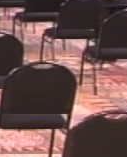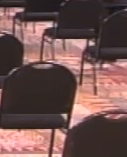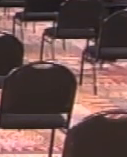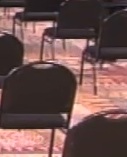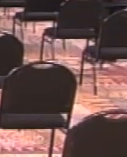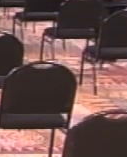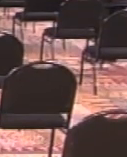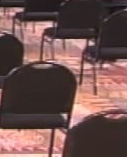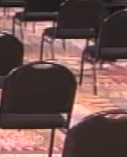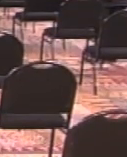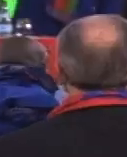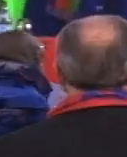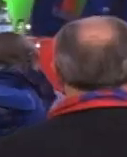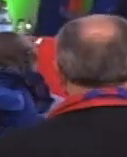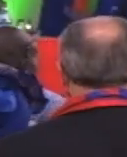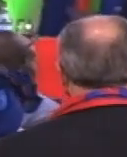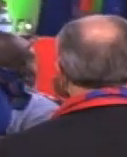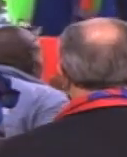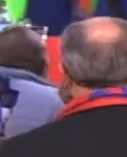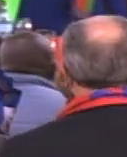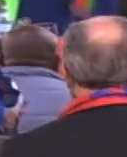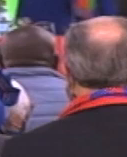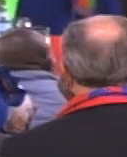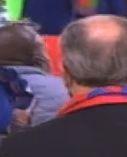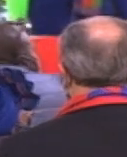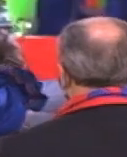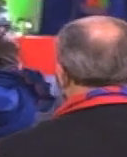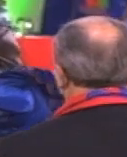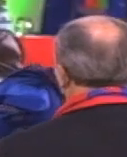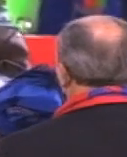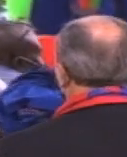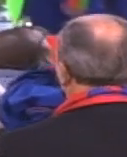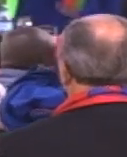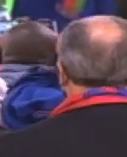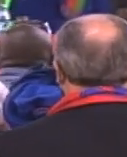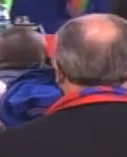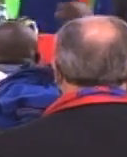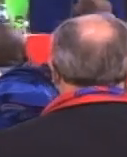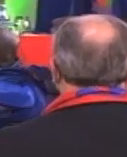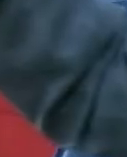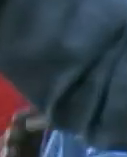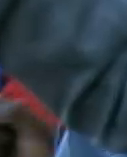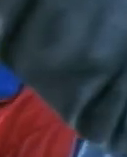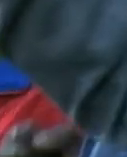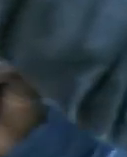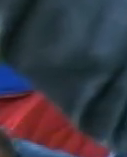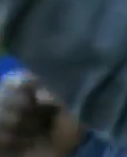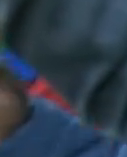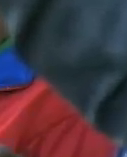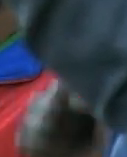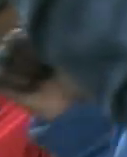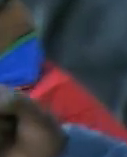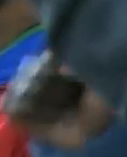at the end of the meeting, President Hakikinkop says if Swapo is to regain its past glory, the party needs to